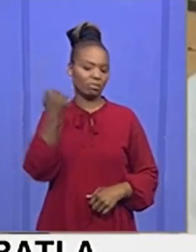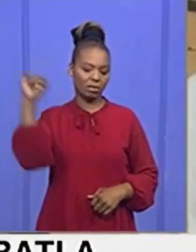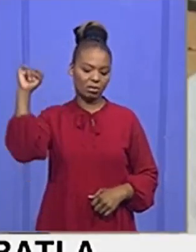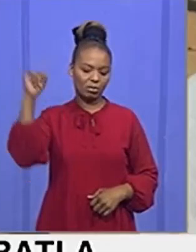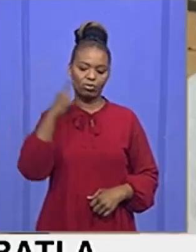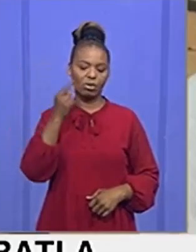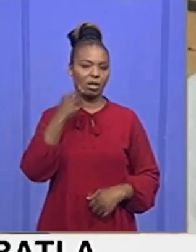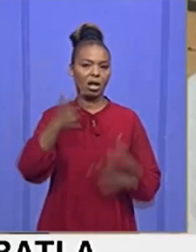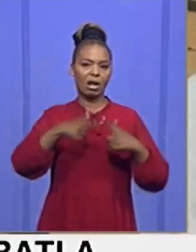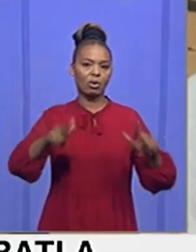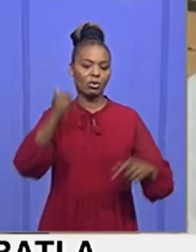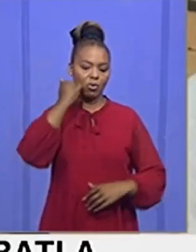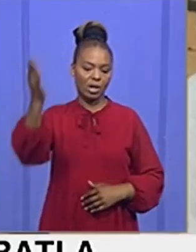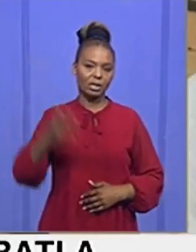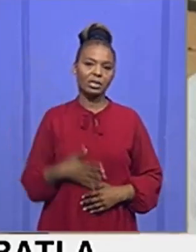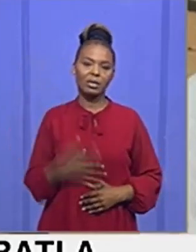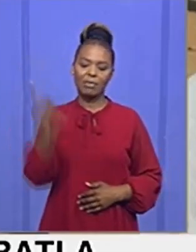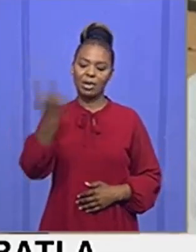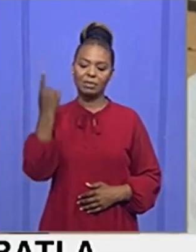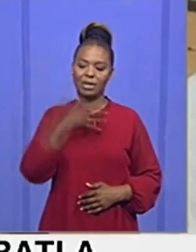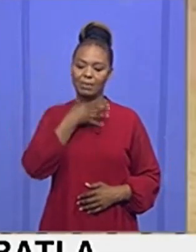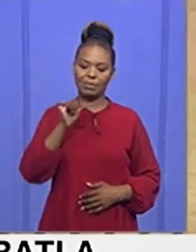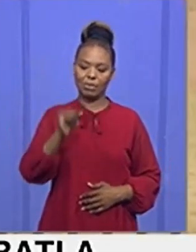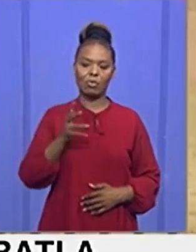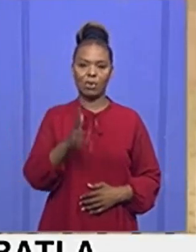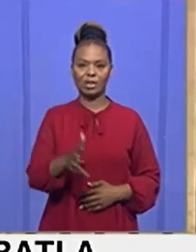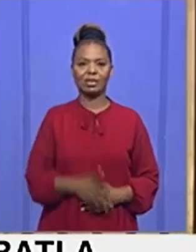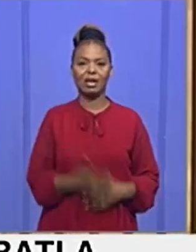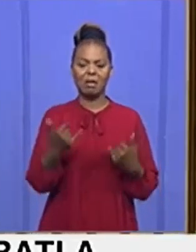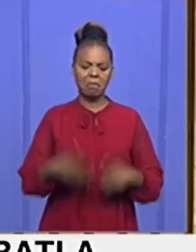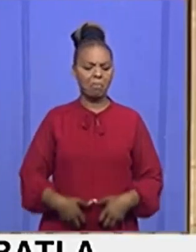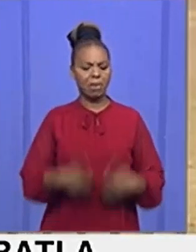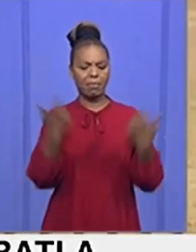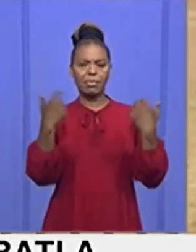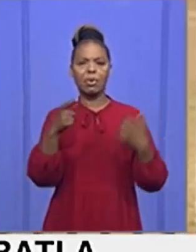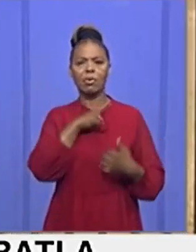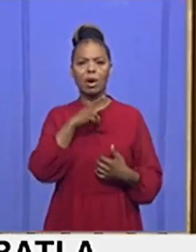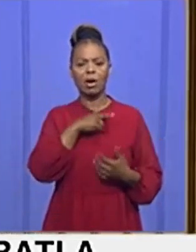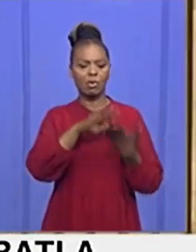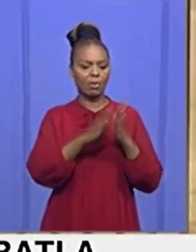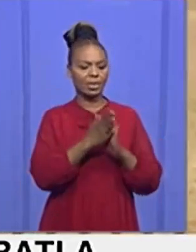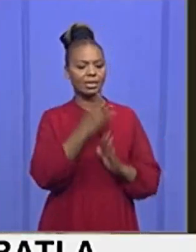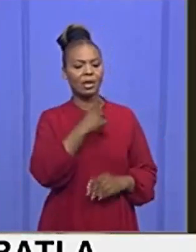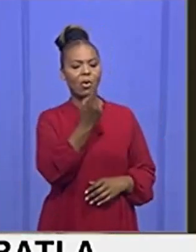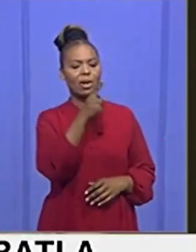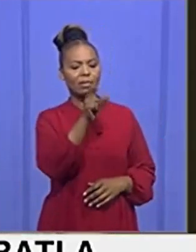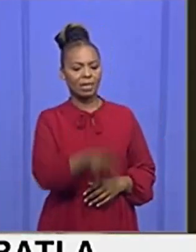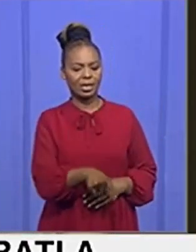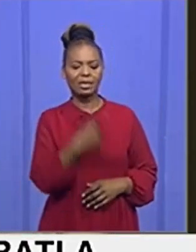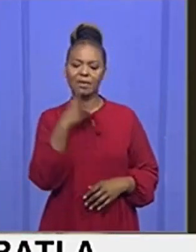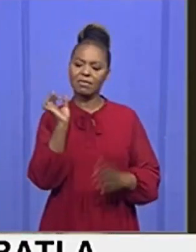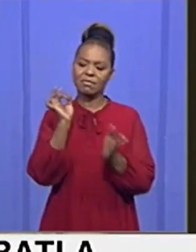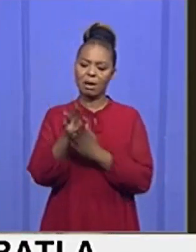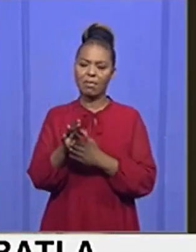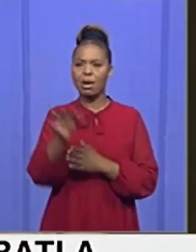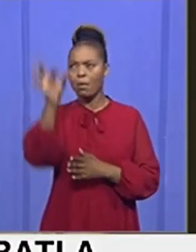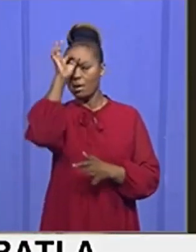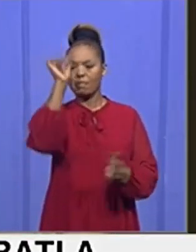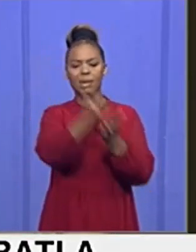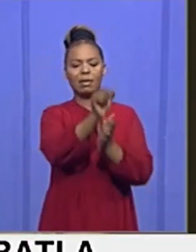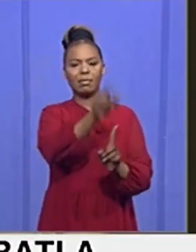wa gore mongwe wa batswadi a tshwarwe ke mapodisi morago wa gore a laele mogokgo gore a tsamaye. Lefapha le